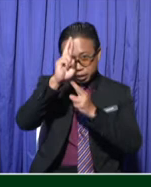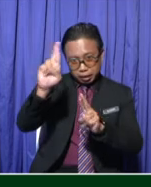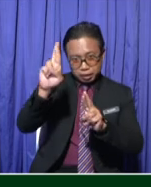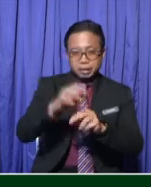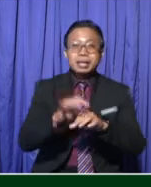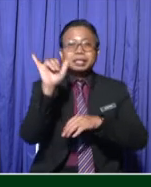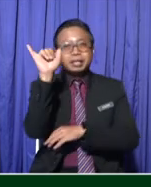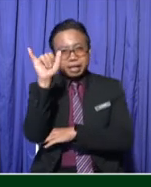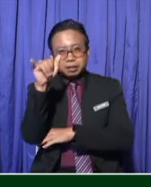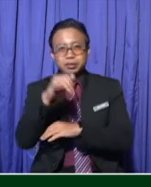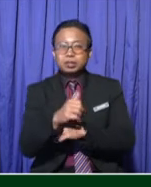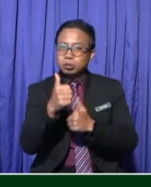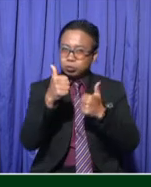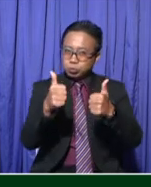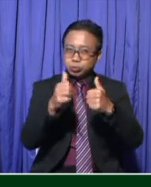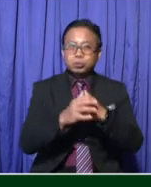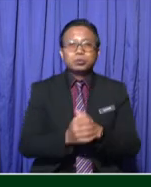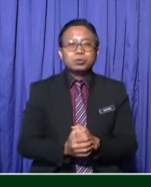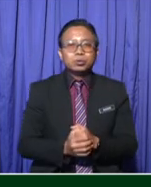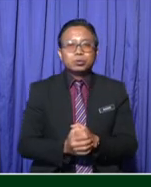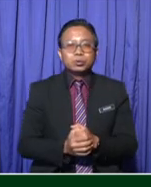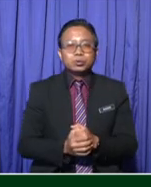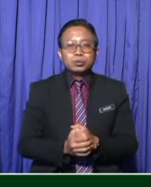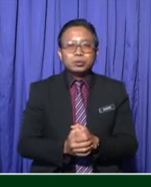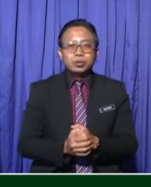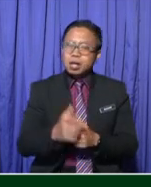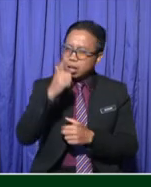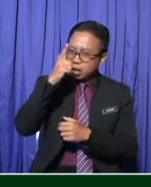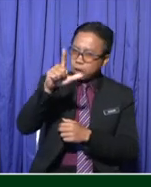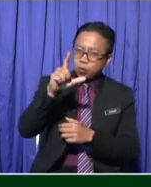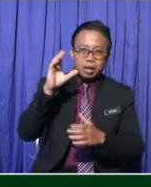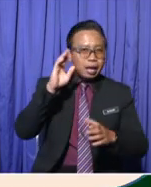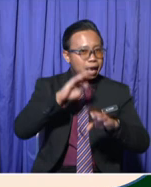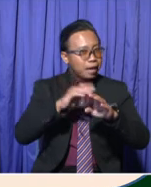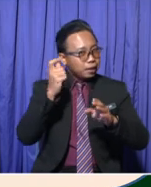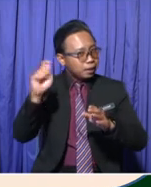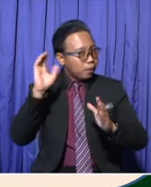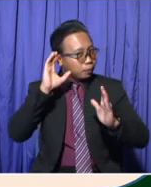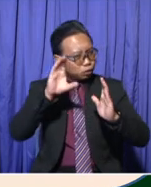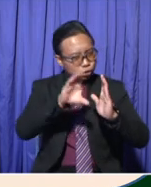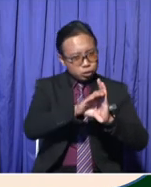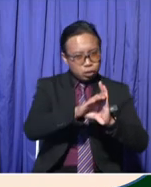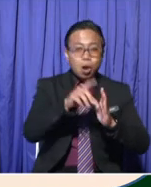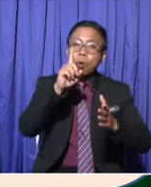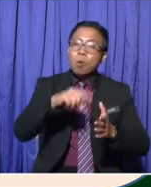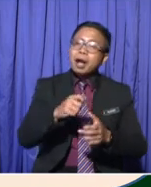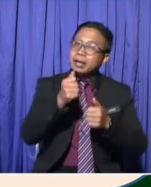Yes? Good! Look at the picture. What can you